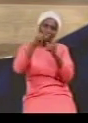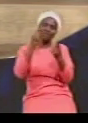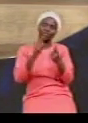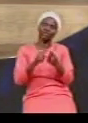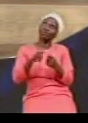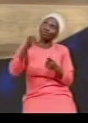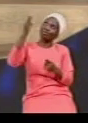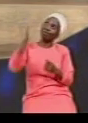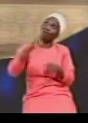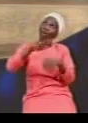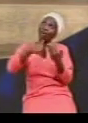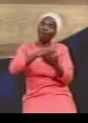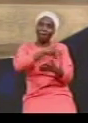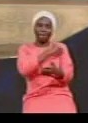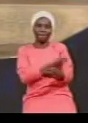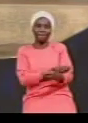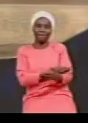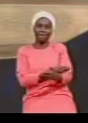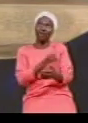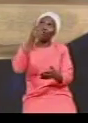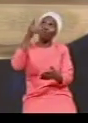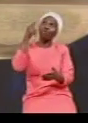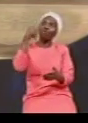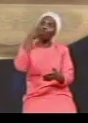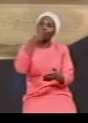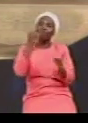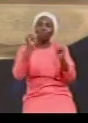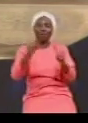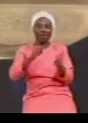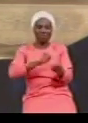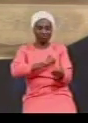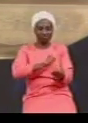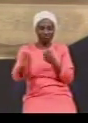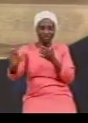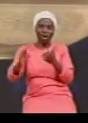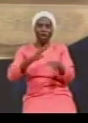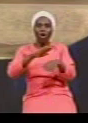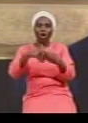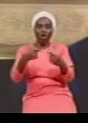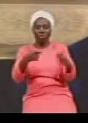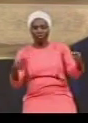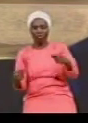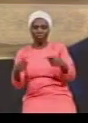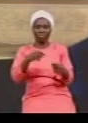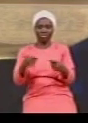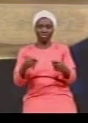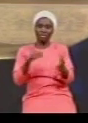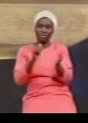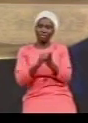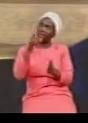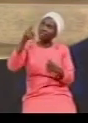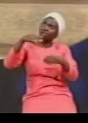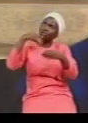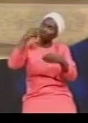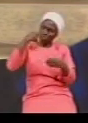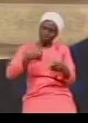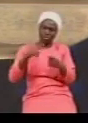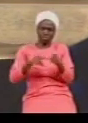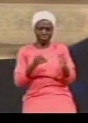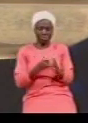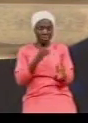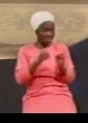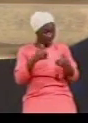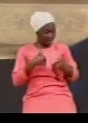the one that will crush and conquer every opposer. He told me to do it. If you have any question, ask